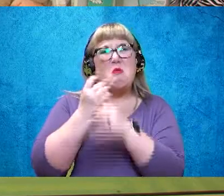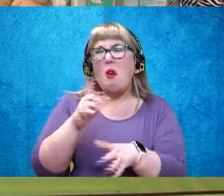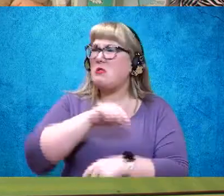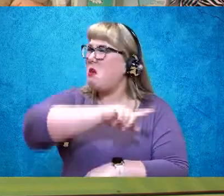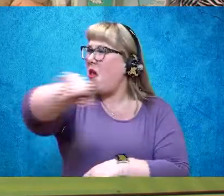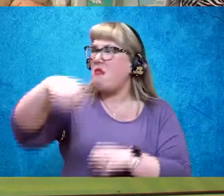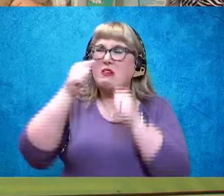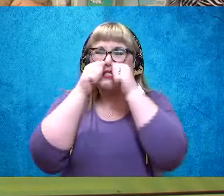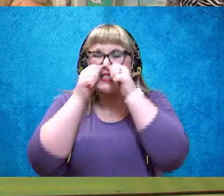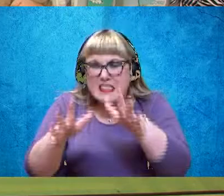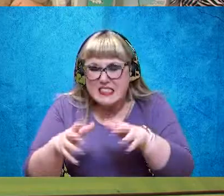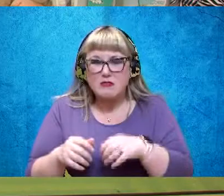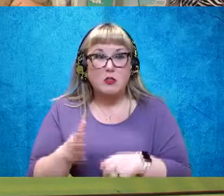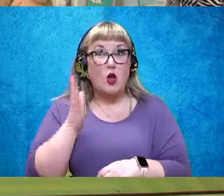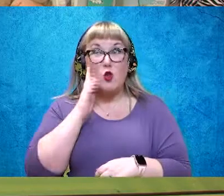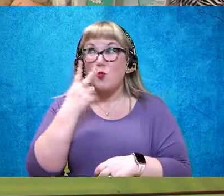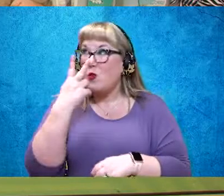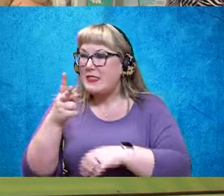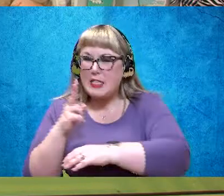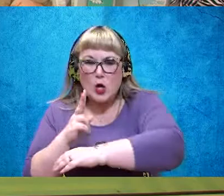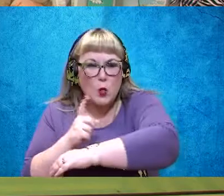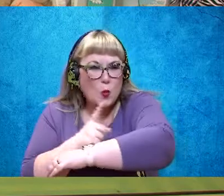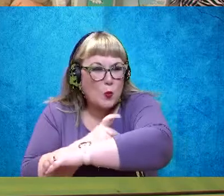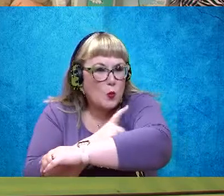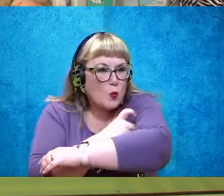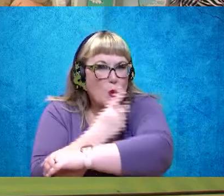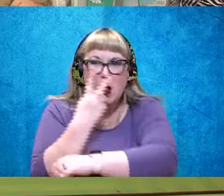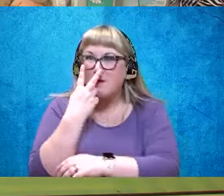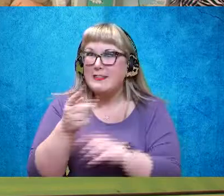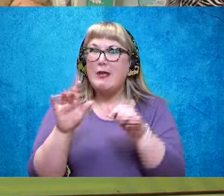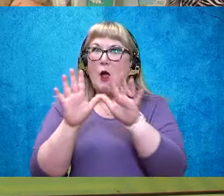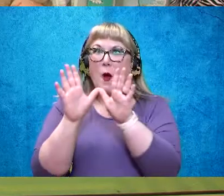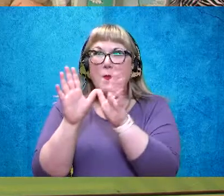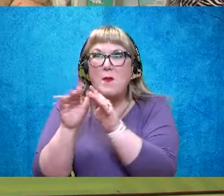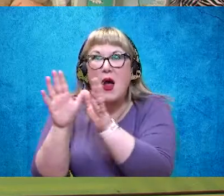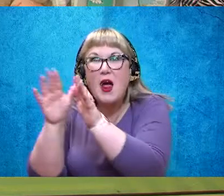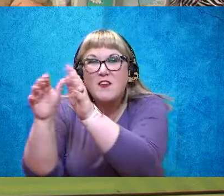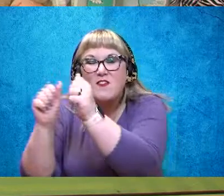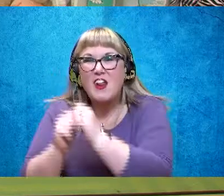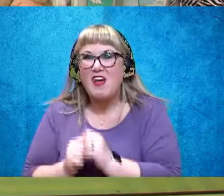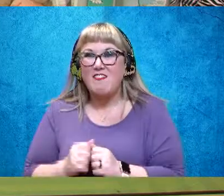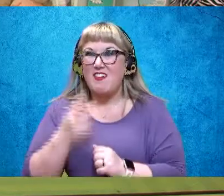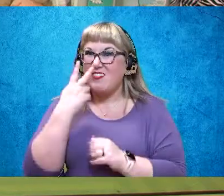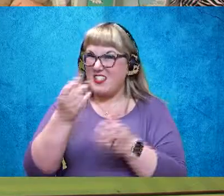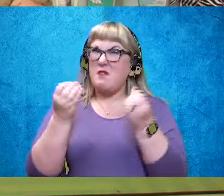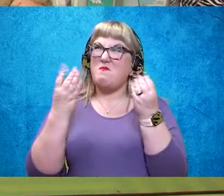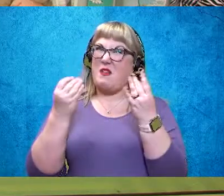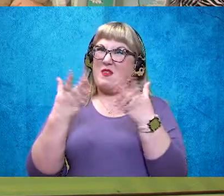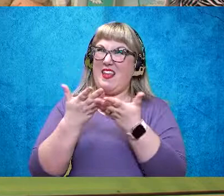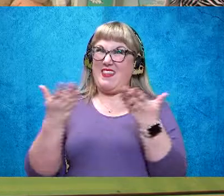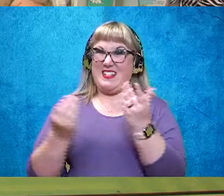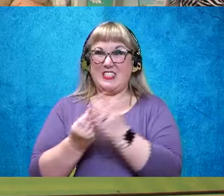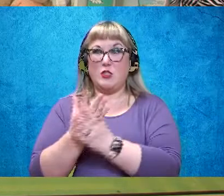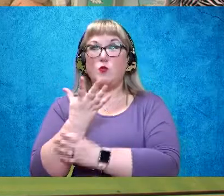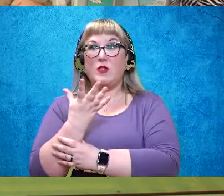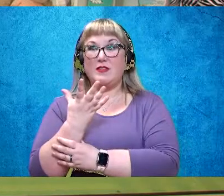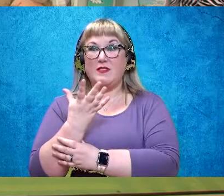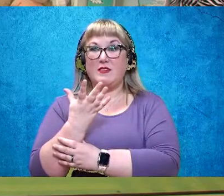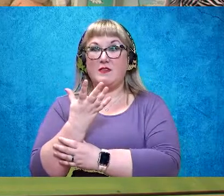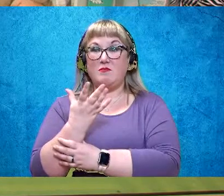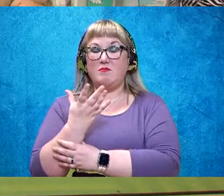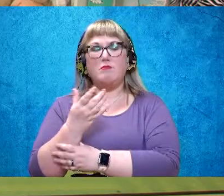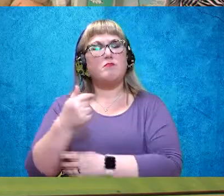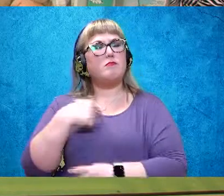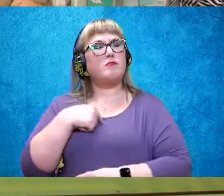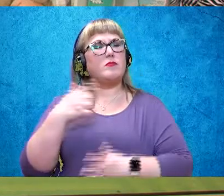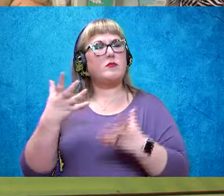of worms. You're going to see the butterflies transform. So a lot of things happen during the springtime. Now, I